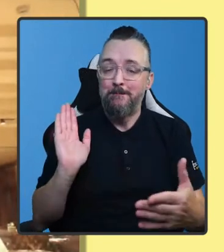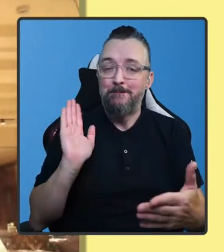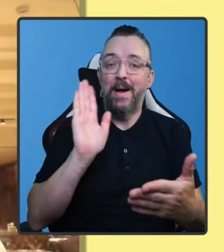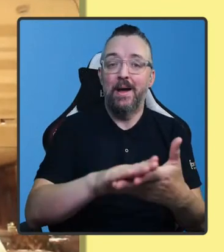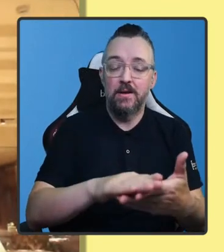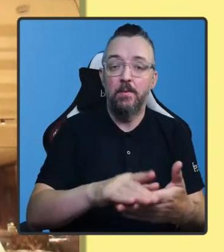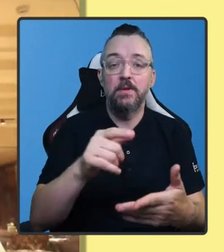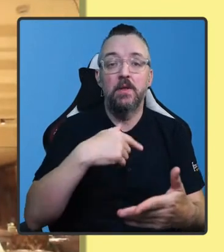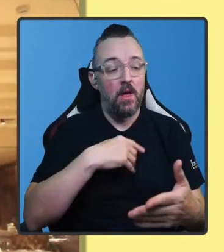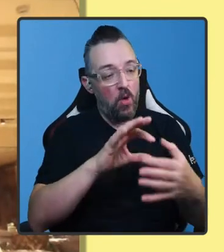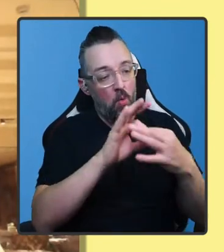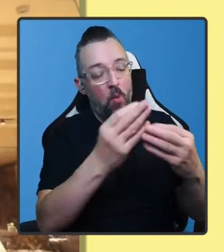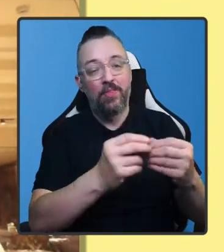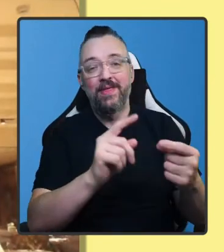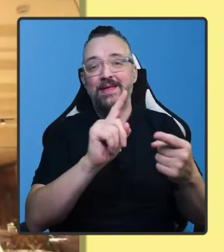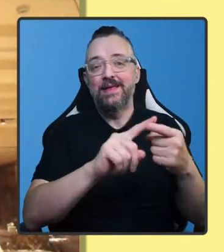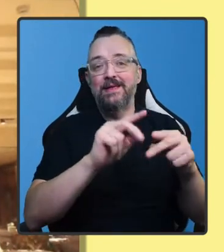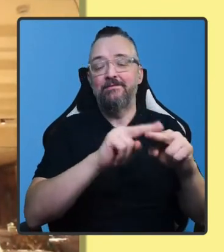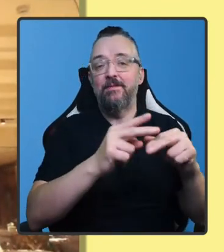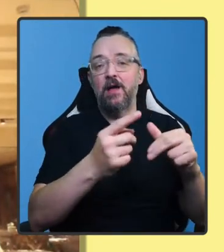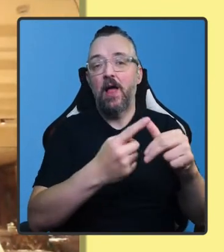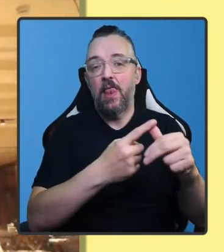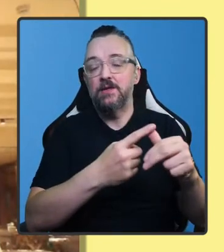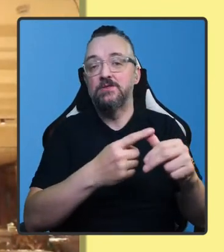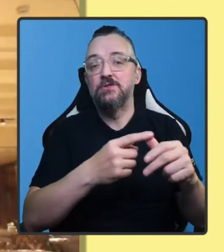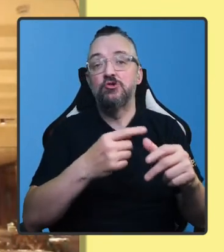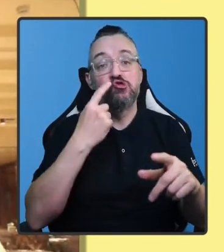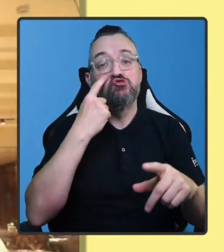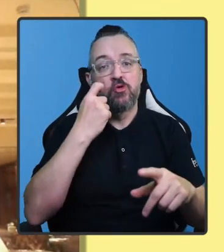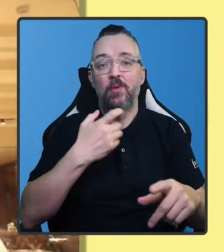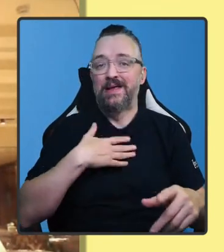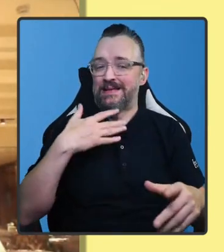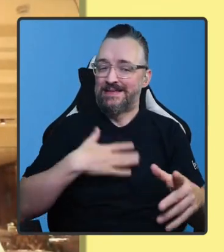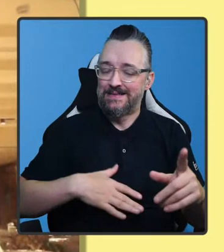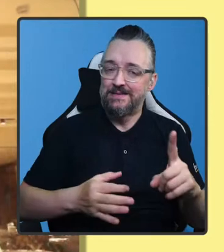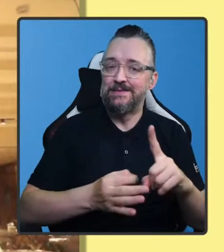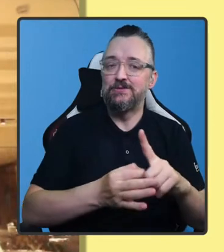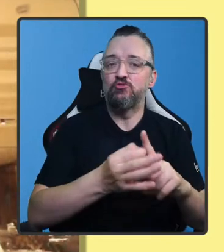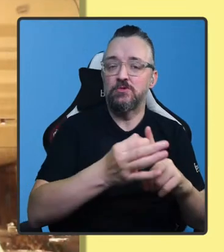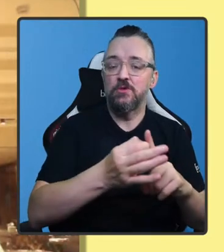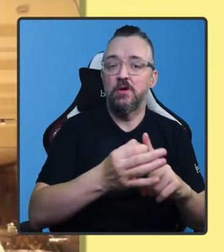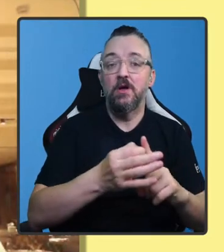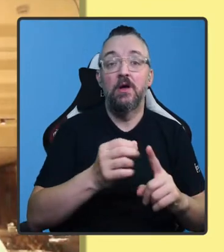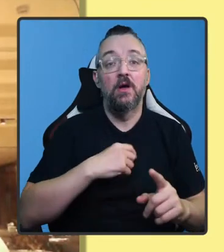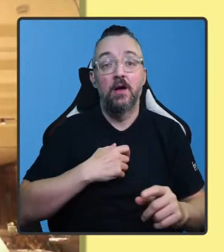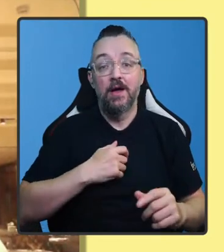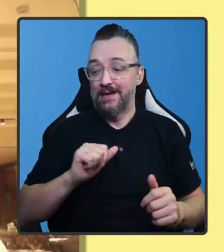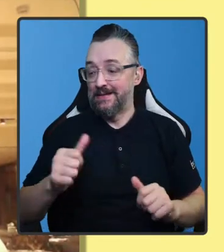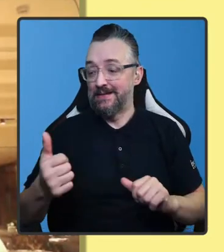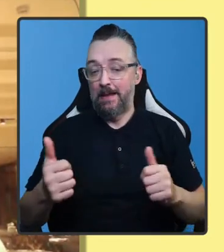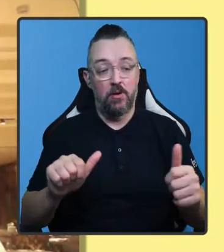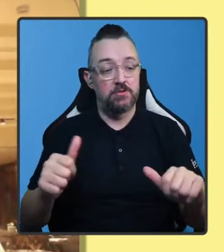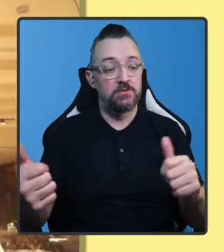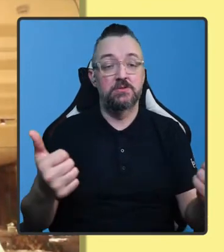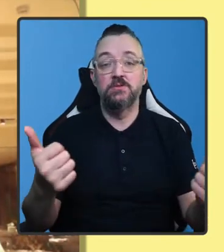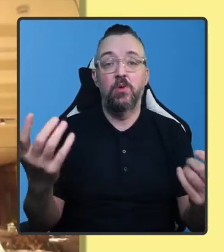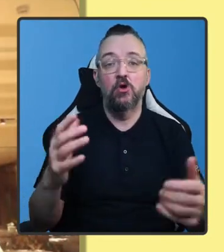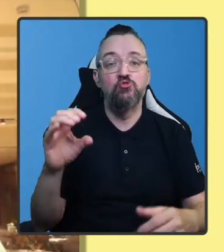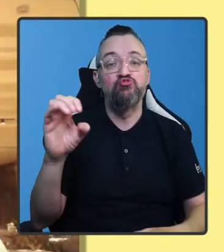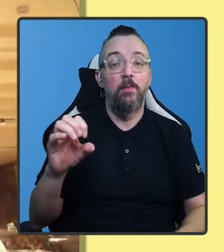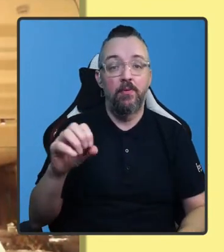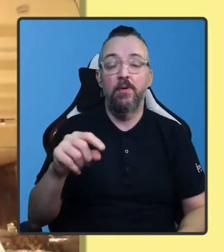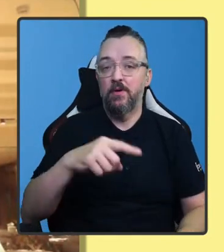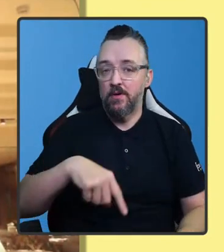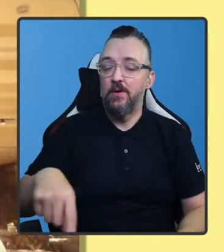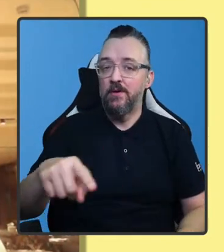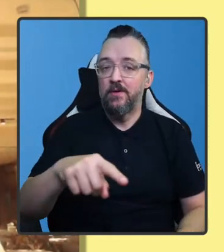Free Alliance youth need to grow stronger. Our allies, our neighbors in Europe are looking to help us and are working for us to